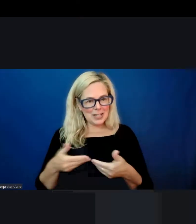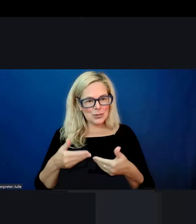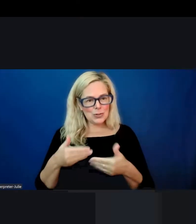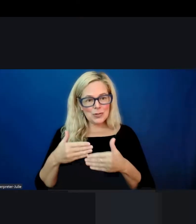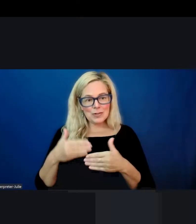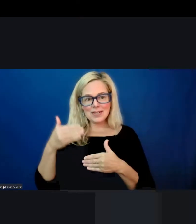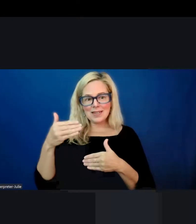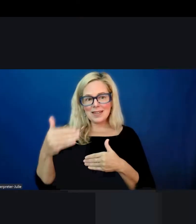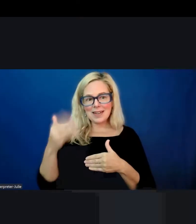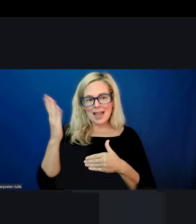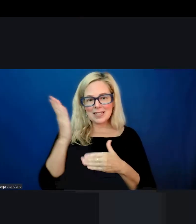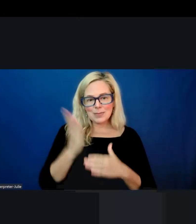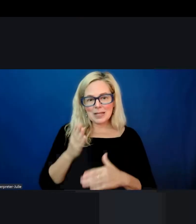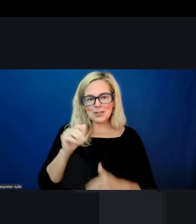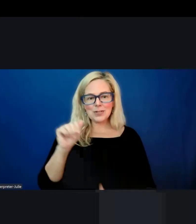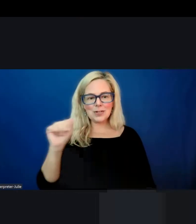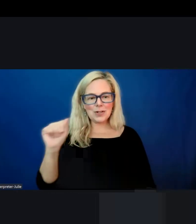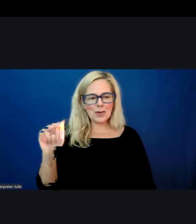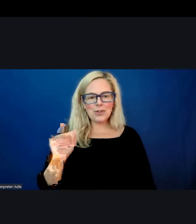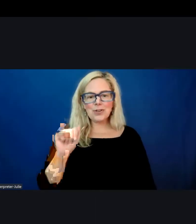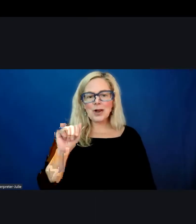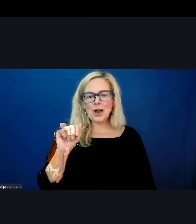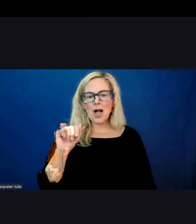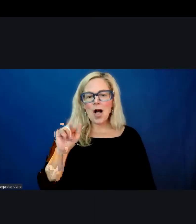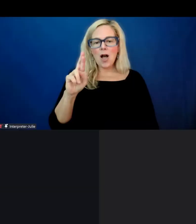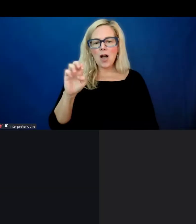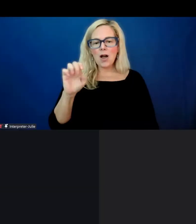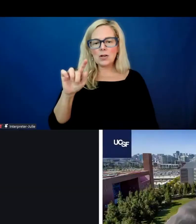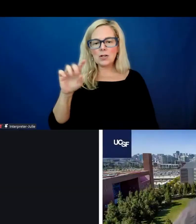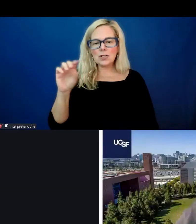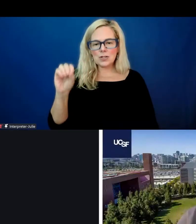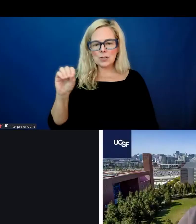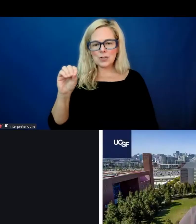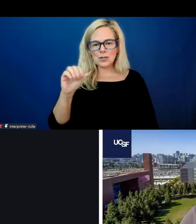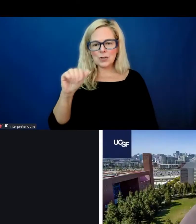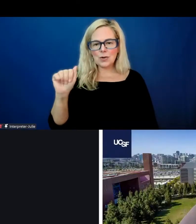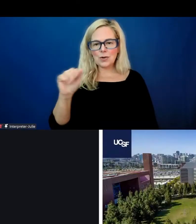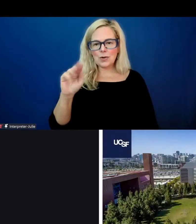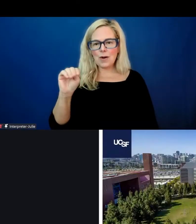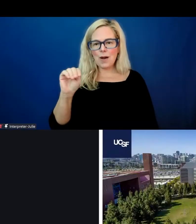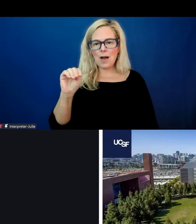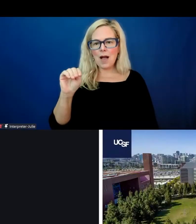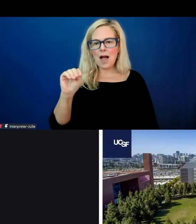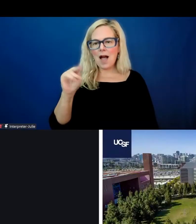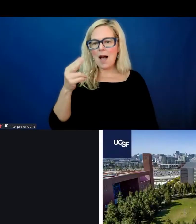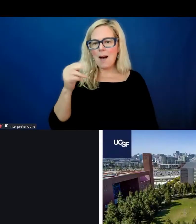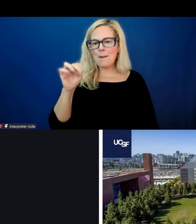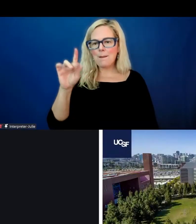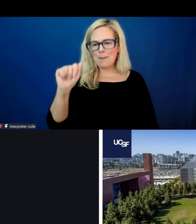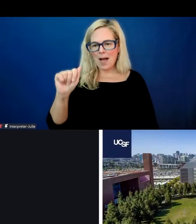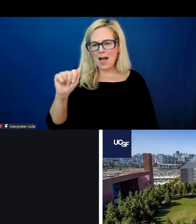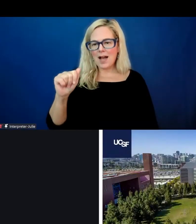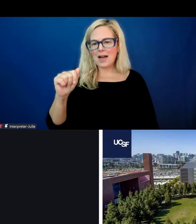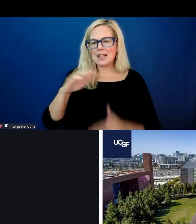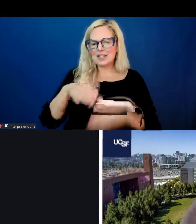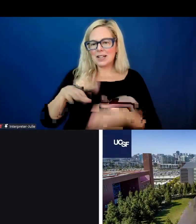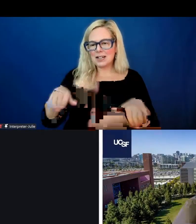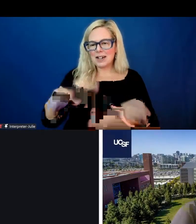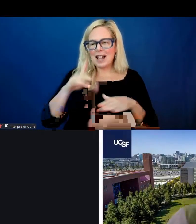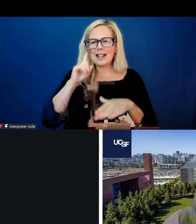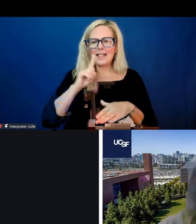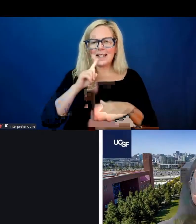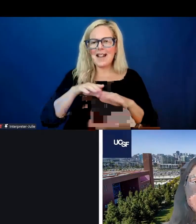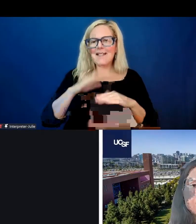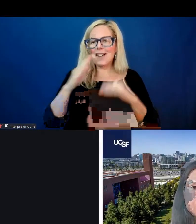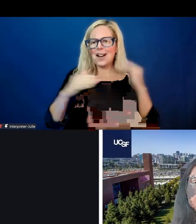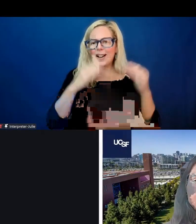speaker. Arezo Ahmadi is a child of deaf adults and second-year medical student at the University of California, San